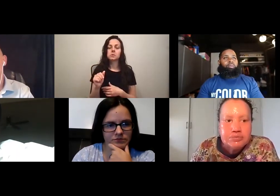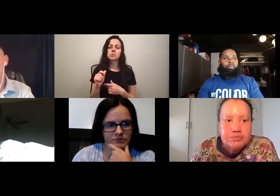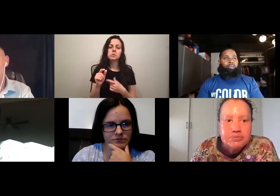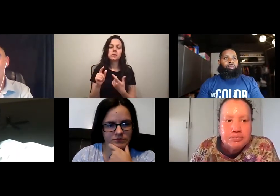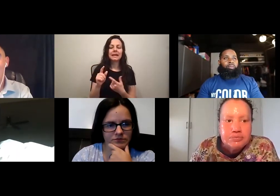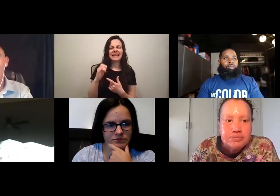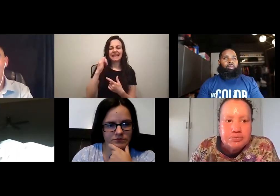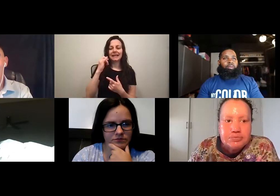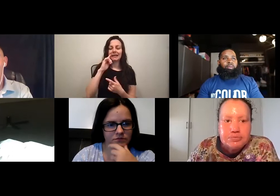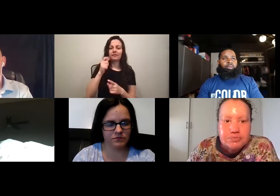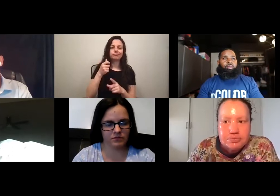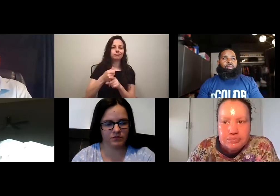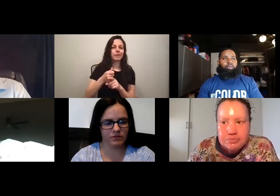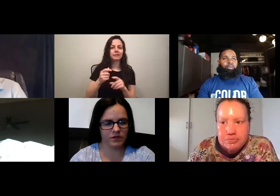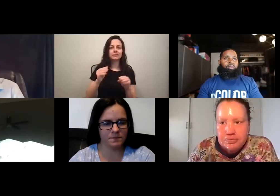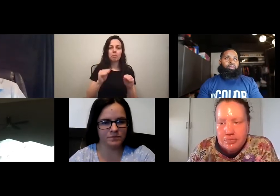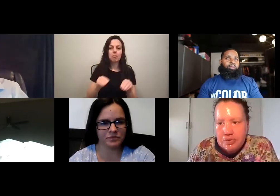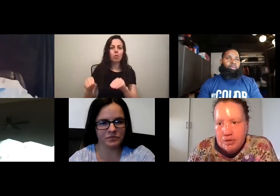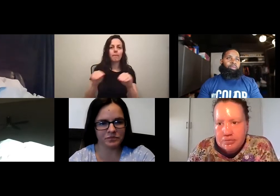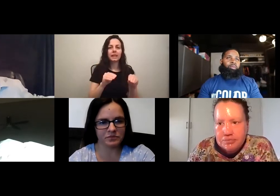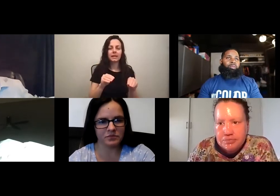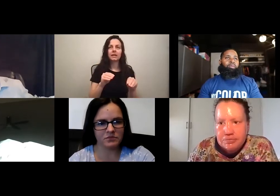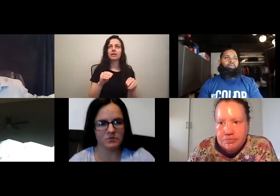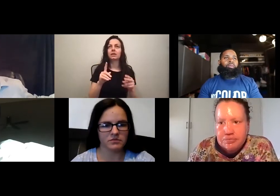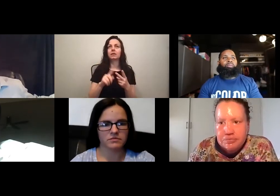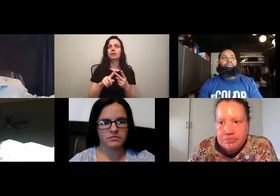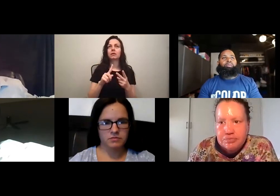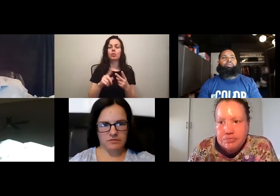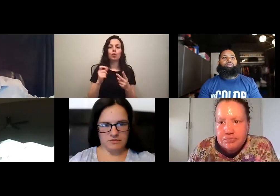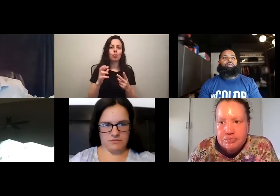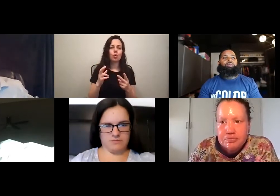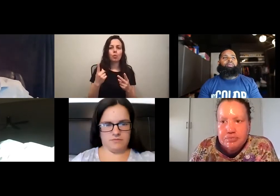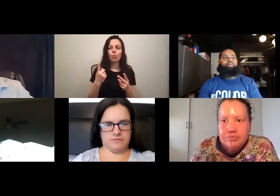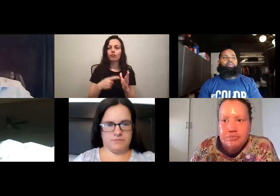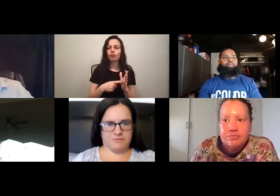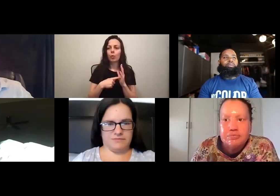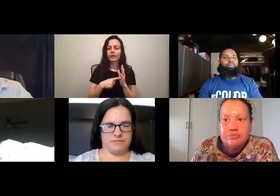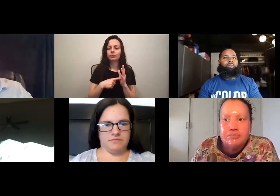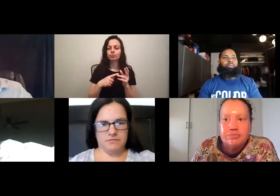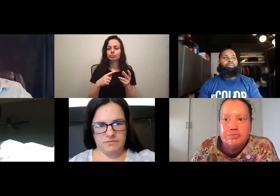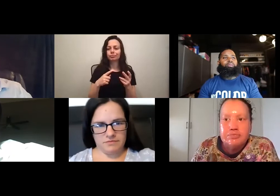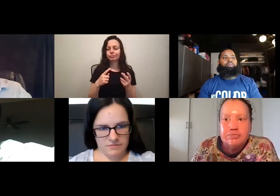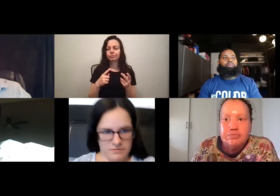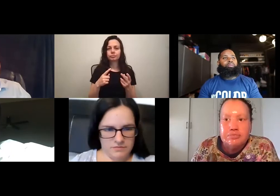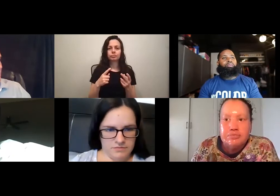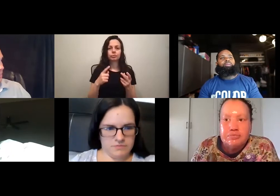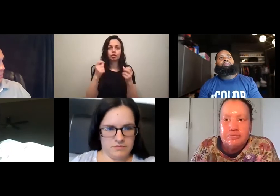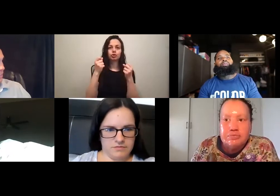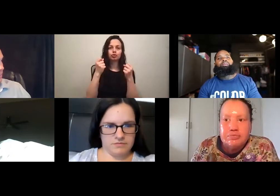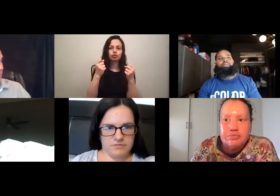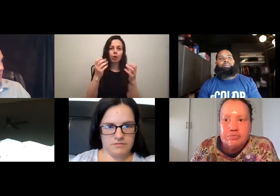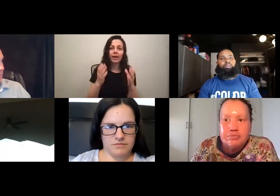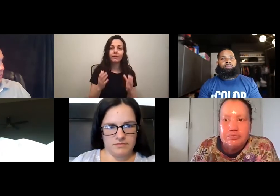affects mobility, or or one that requires a driver, a private